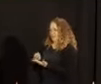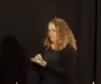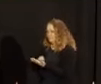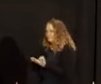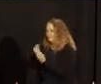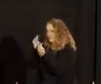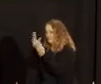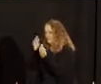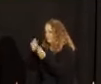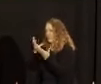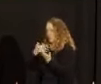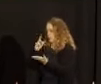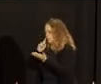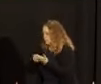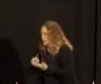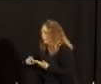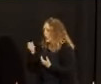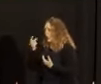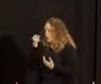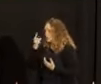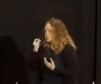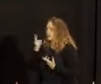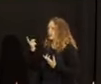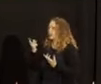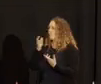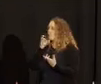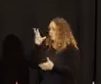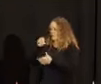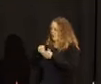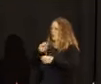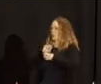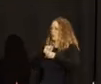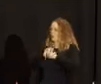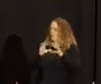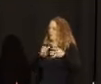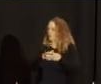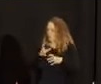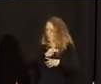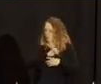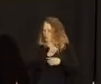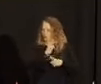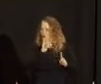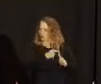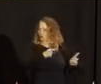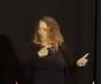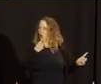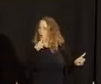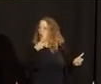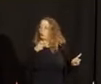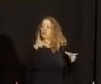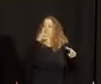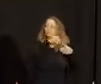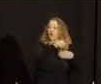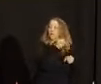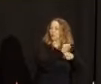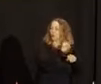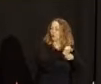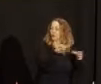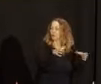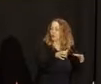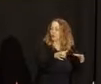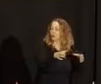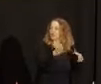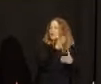like understanding who is in the workforce, and to Maria's point, who is being left out of